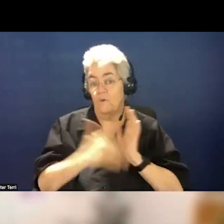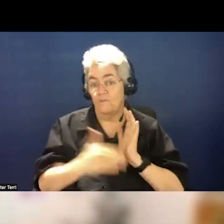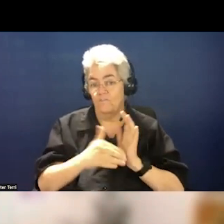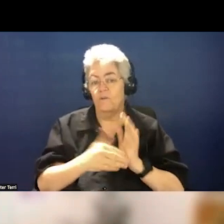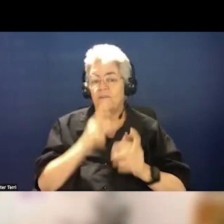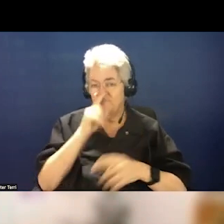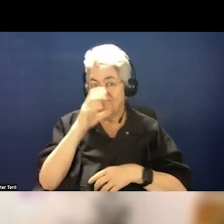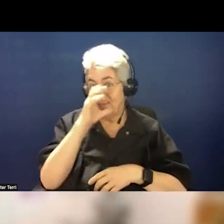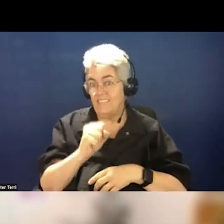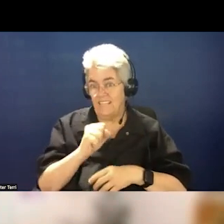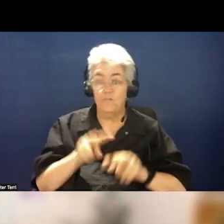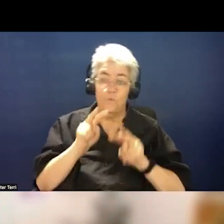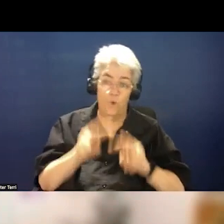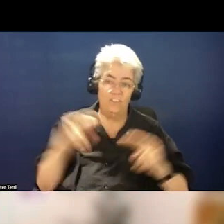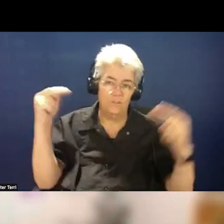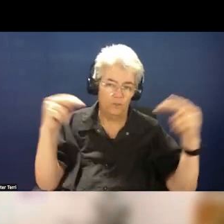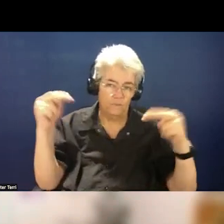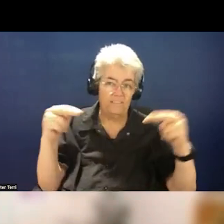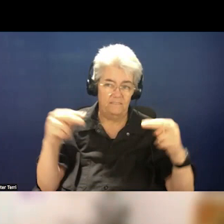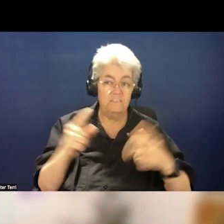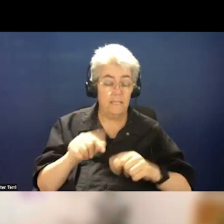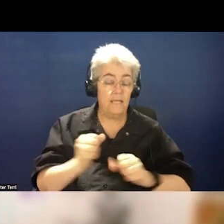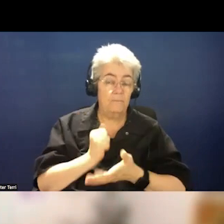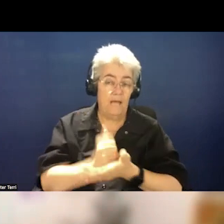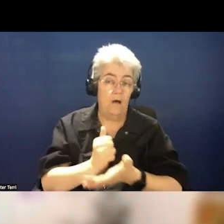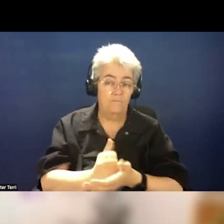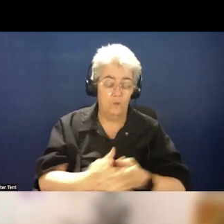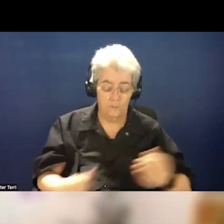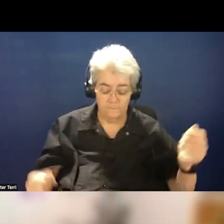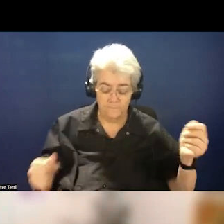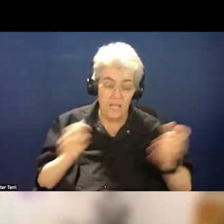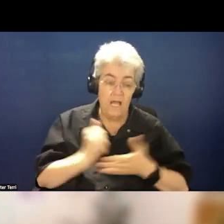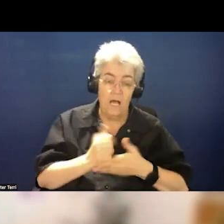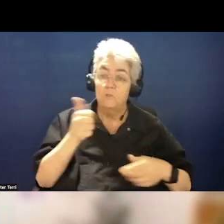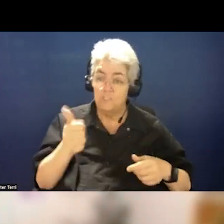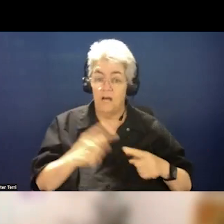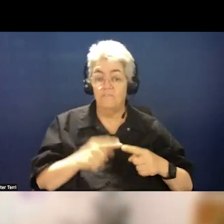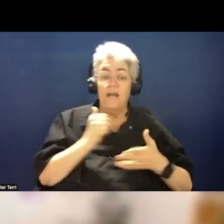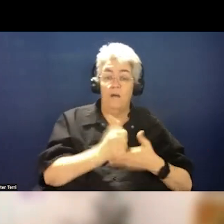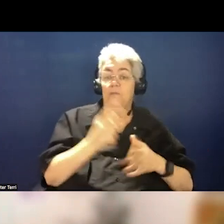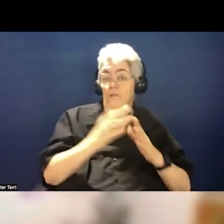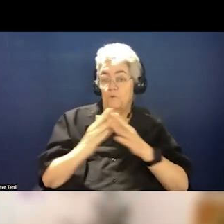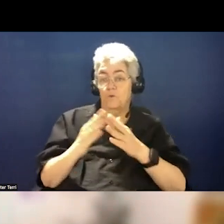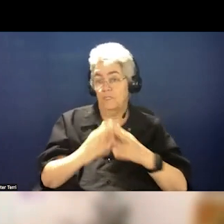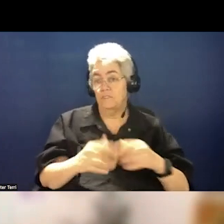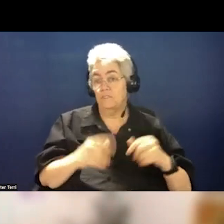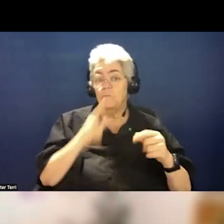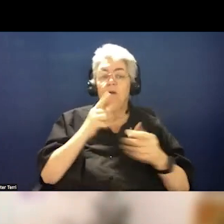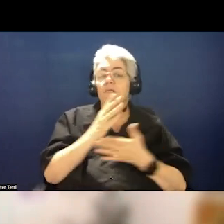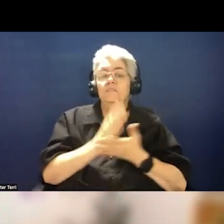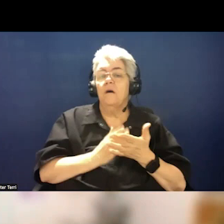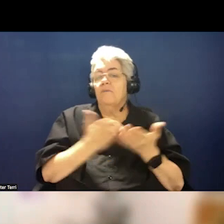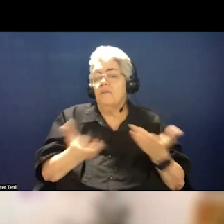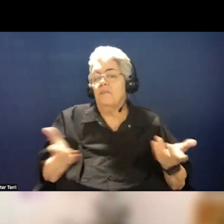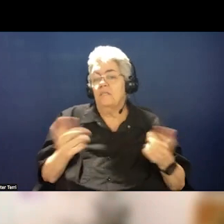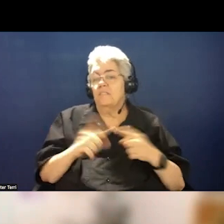watch the perspectives because they can be helpful, I think, to yourselves and to the communities going forward about some of the thoughts that are